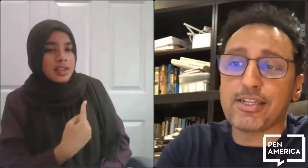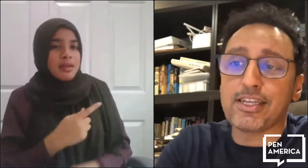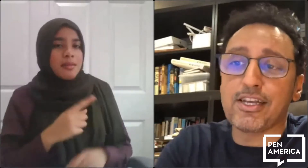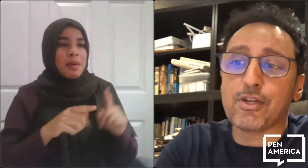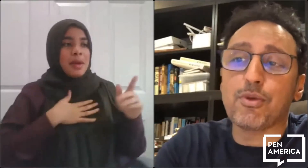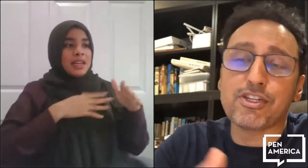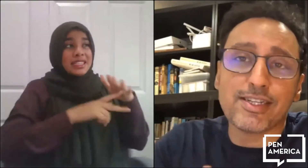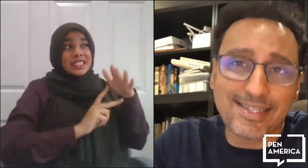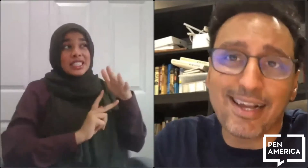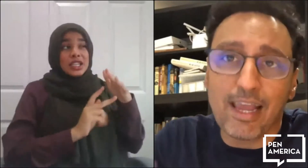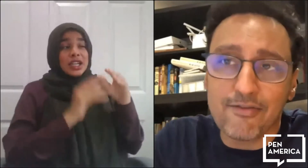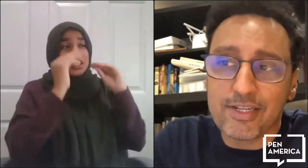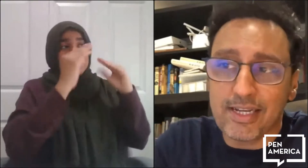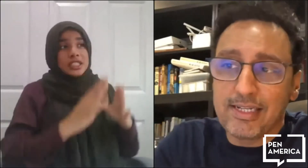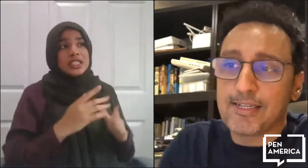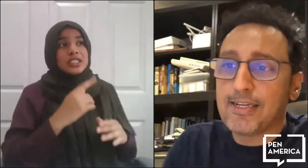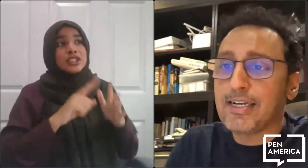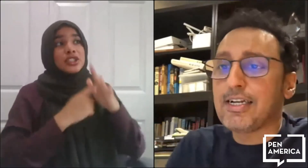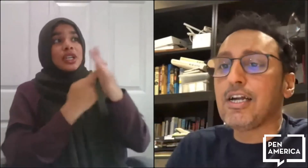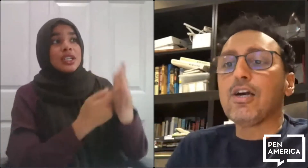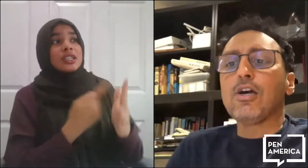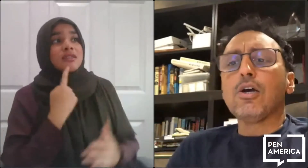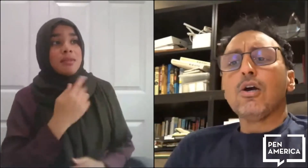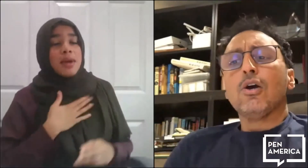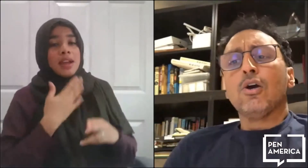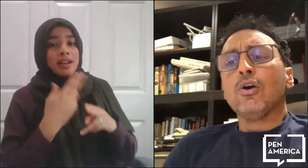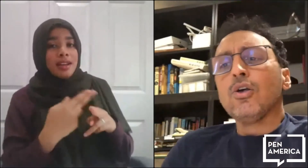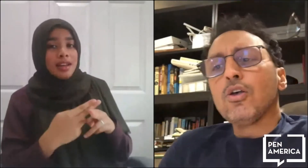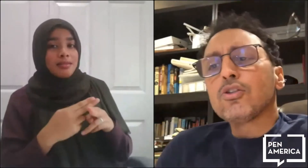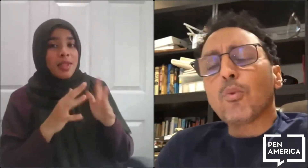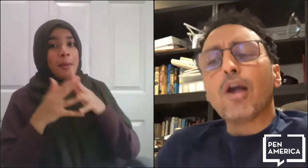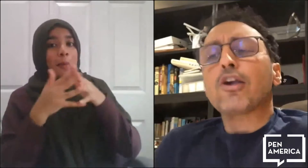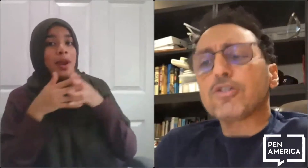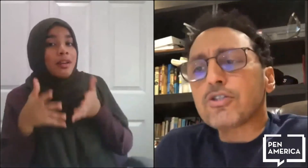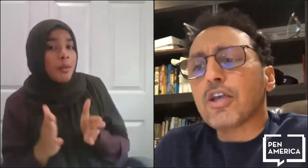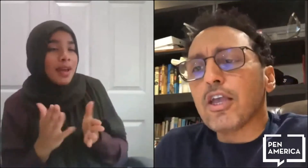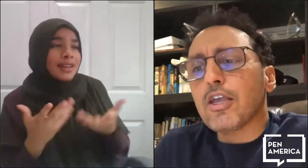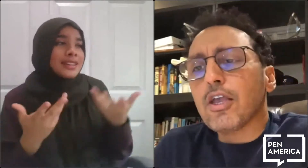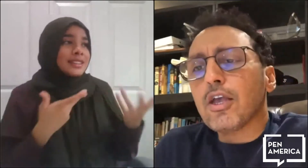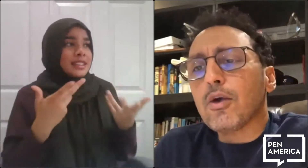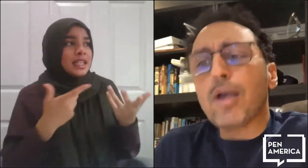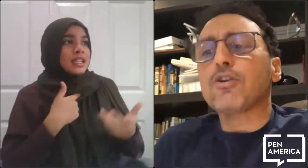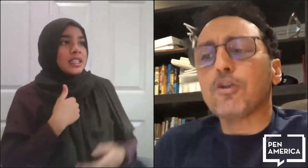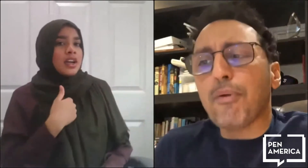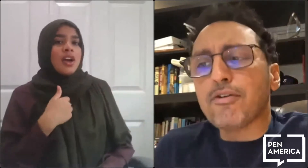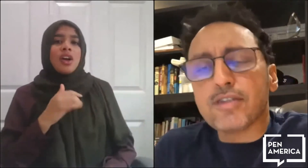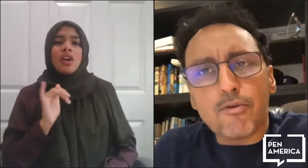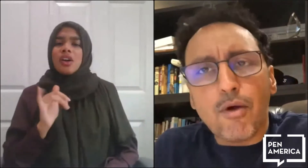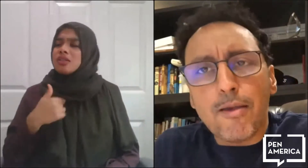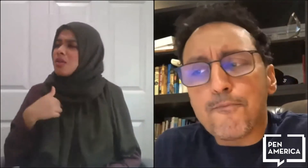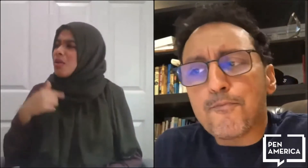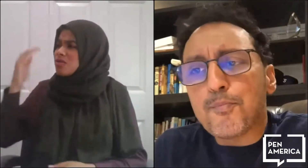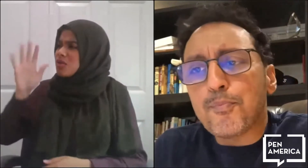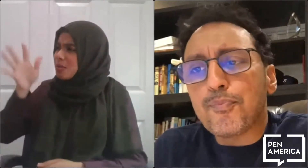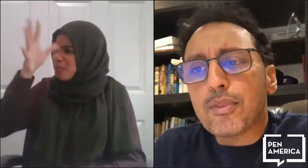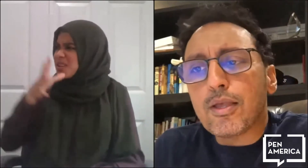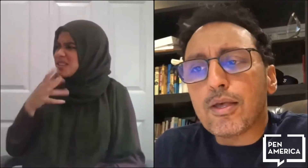American pronunciation, which had stuck ever since. So why couldn't your parents say it